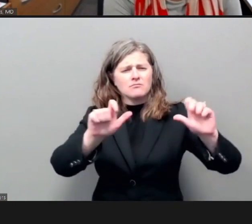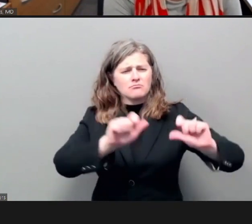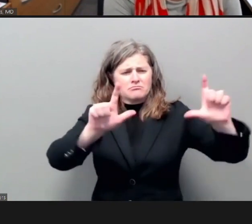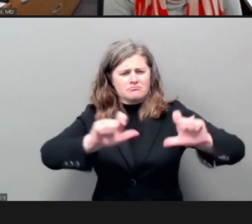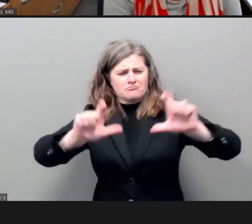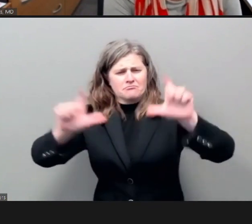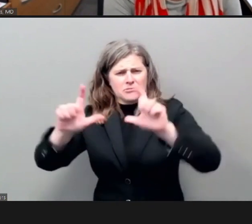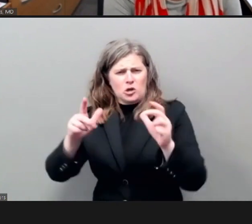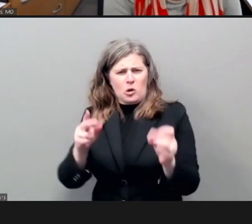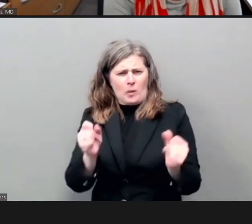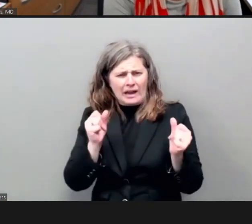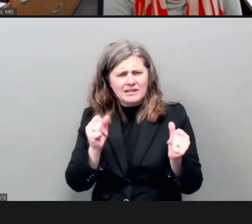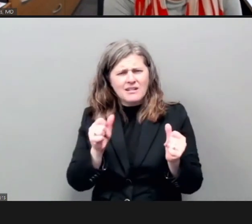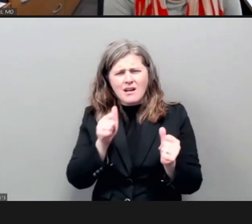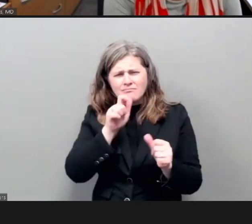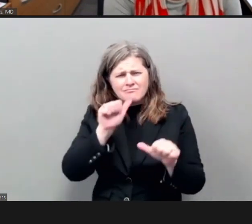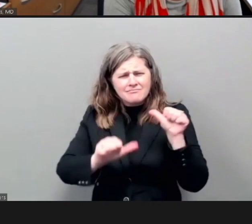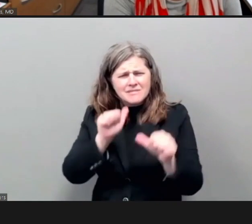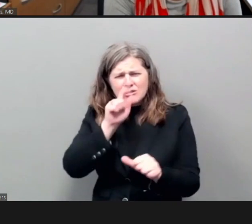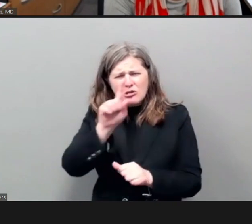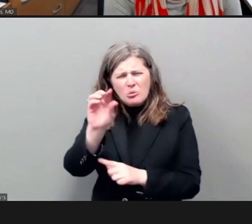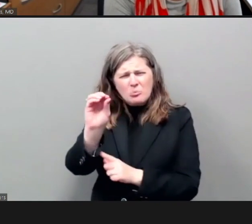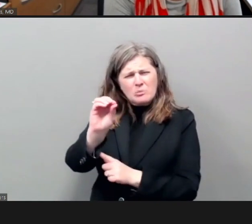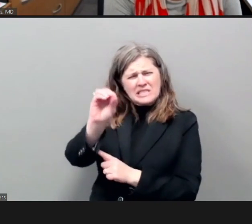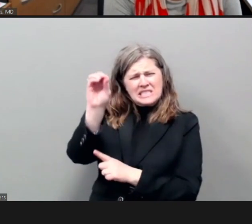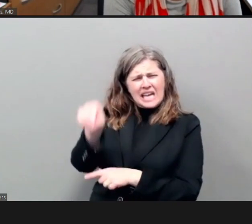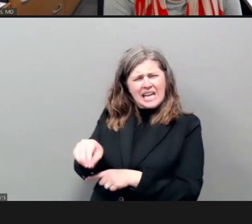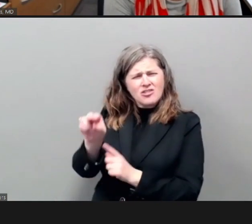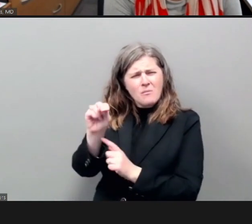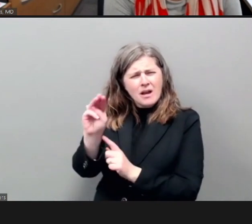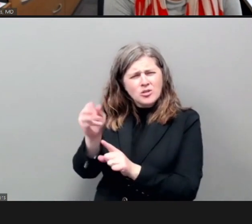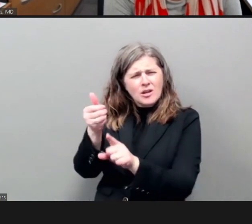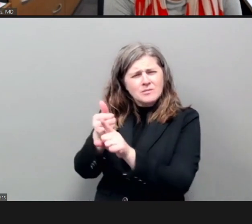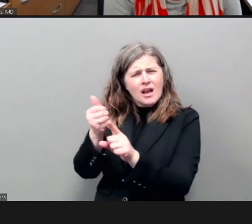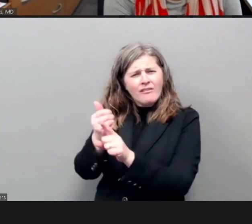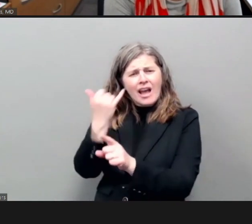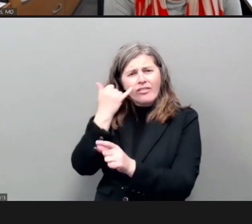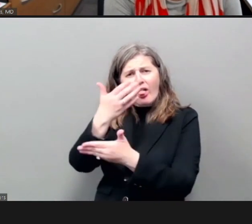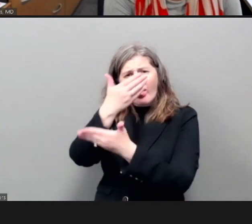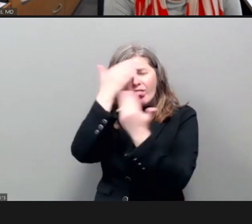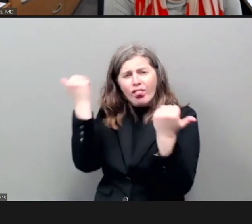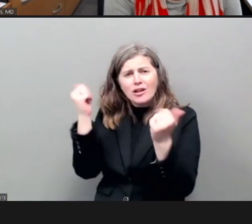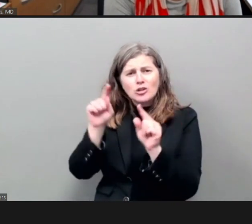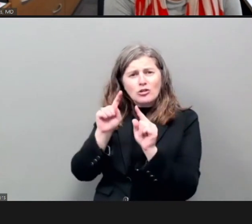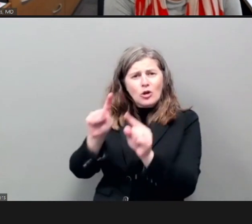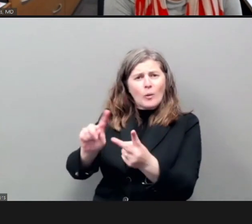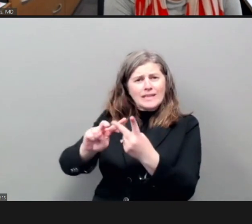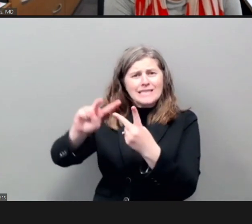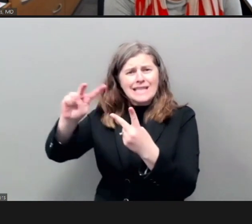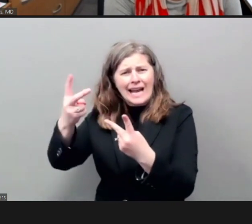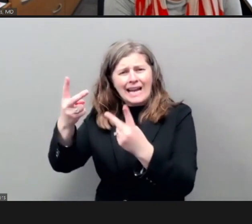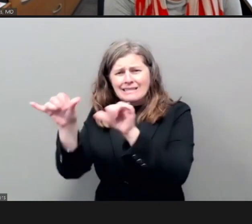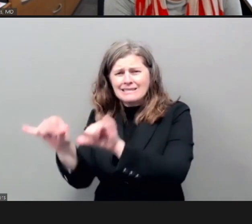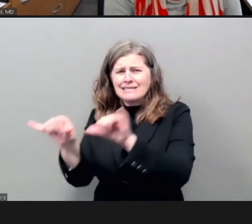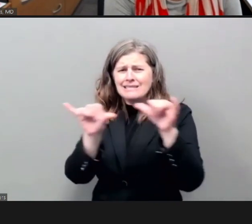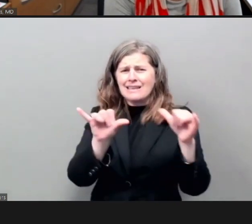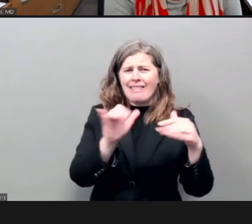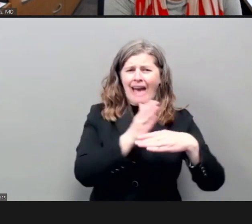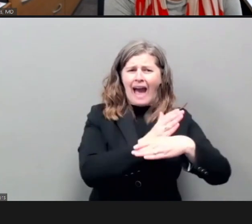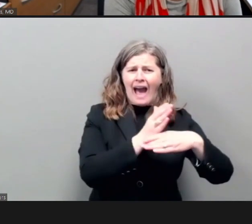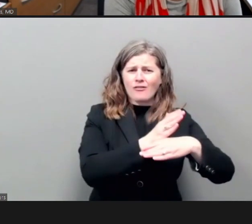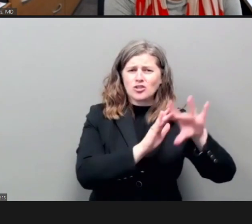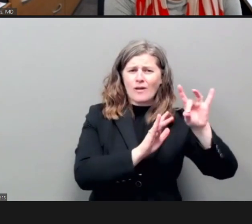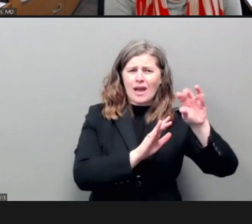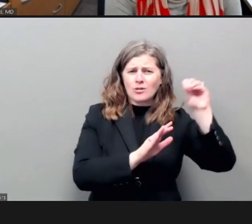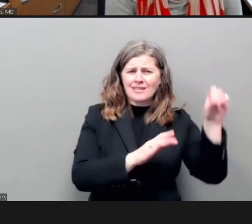wasn't sure if the percentage of people in New Mexico who have missed their second dose is comparable to the 8% average, or if it's lower, because